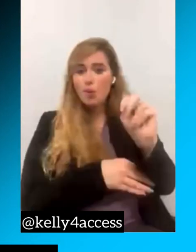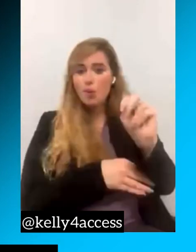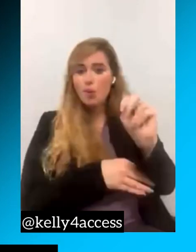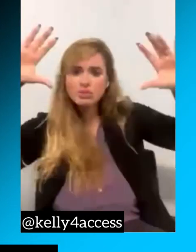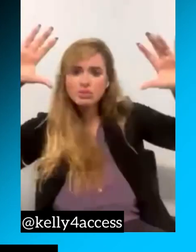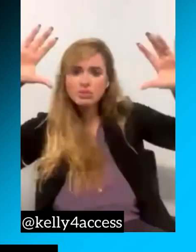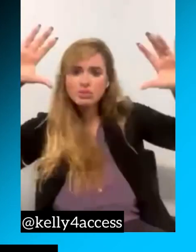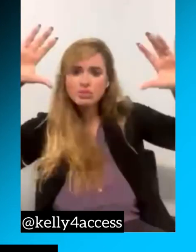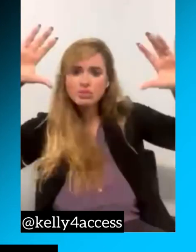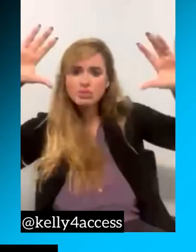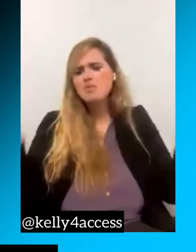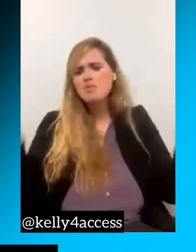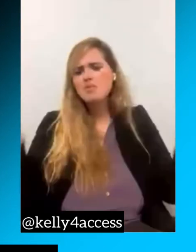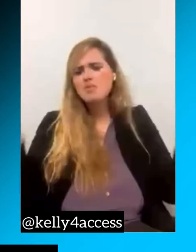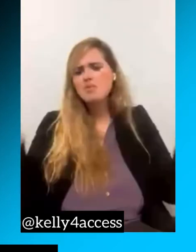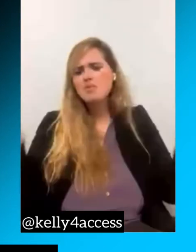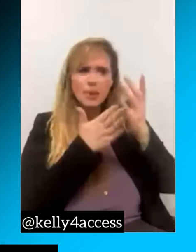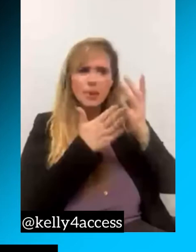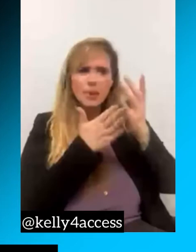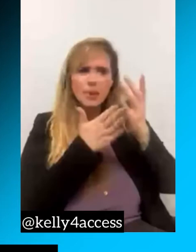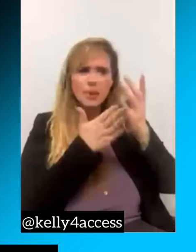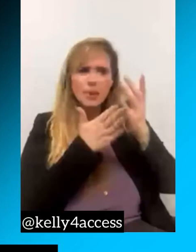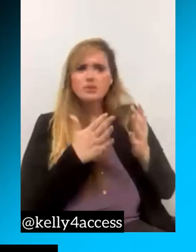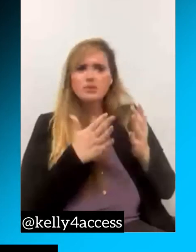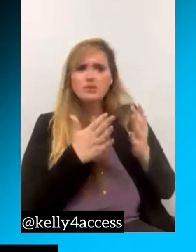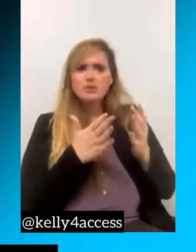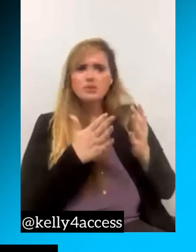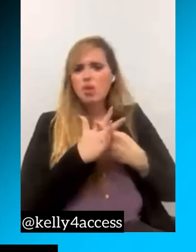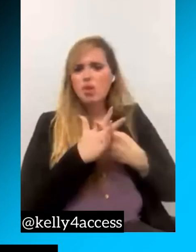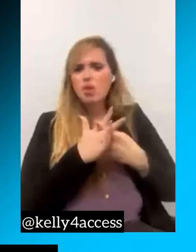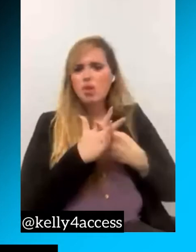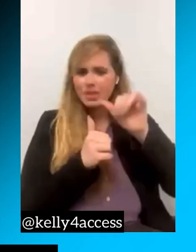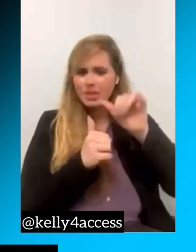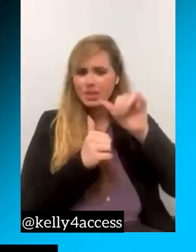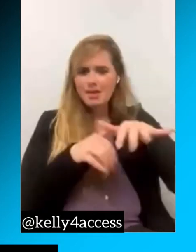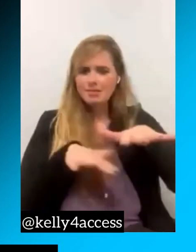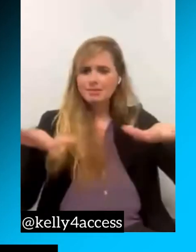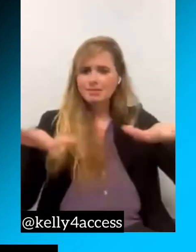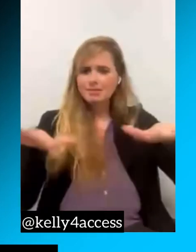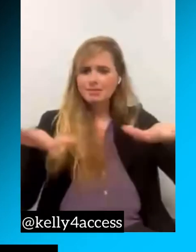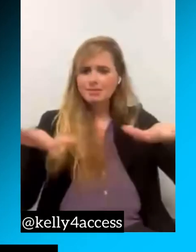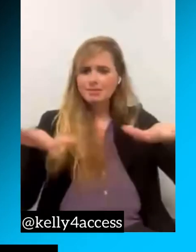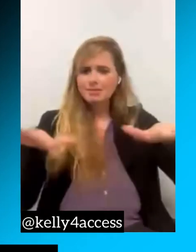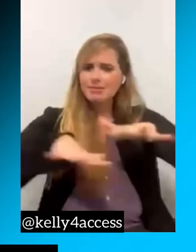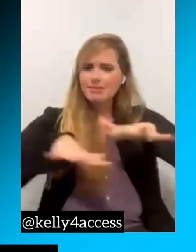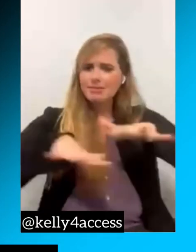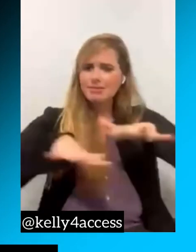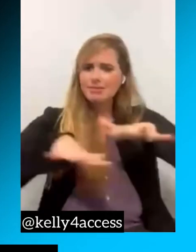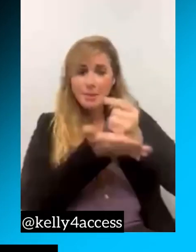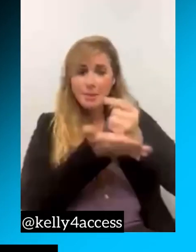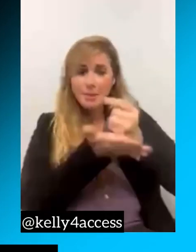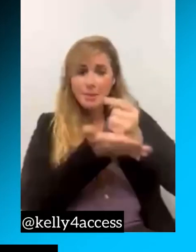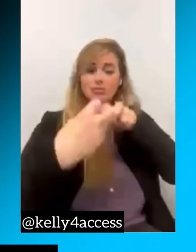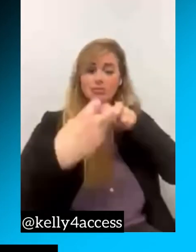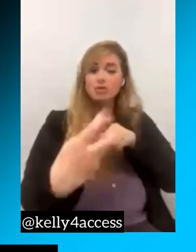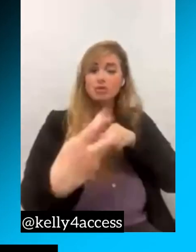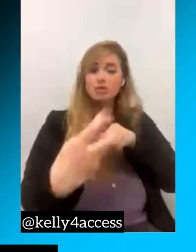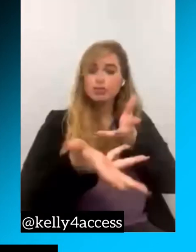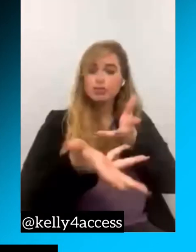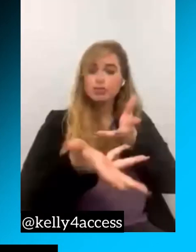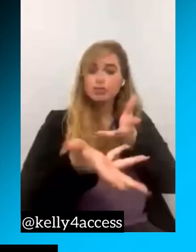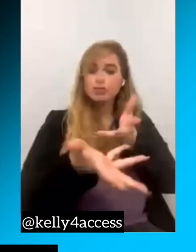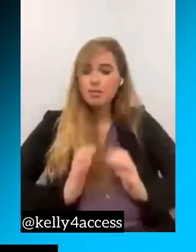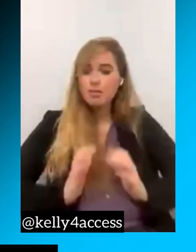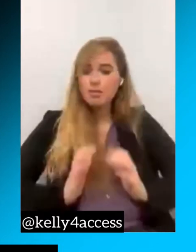start with in this setting to always start where they're at. And any therapist that's a